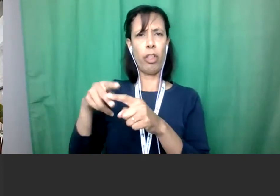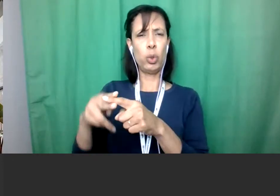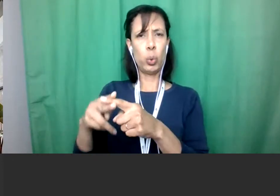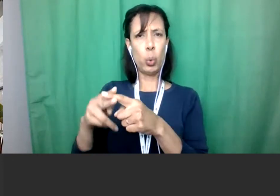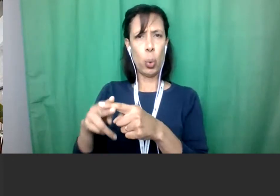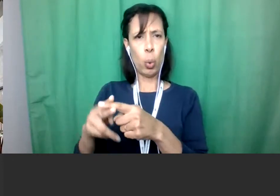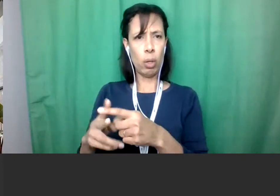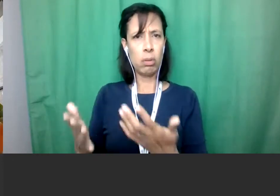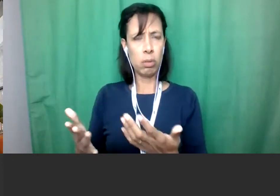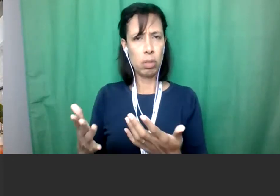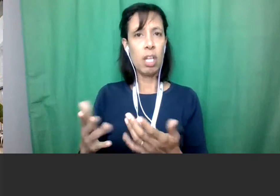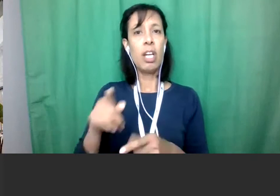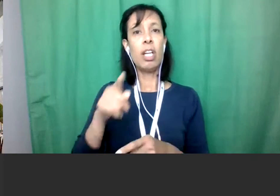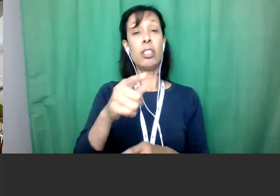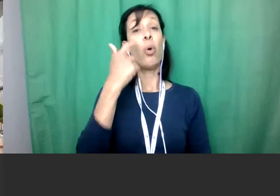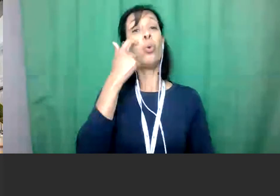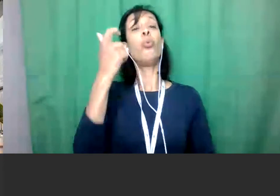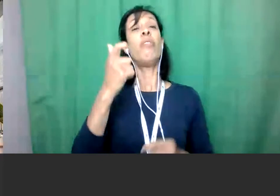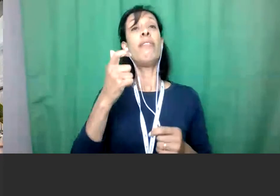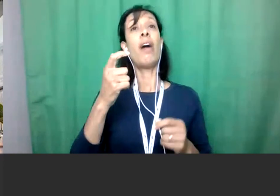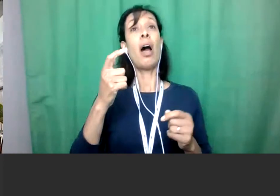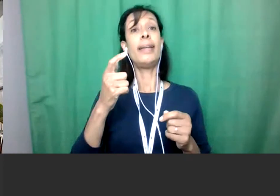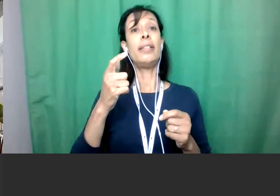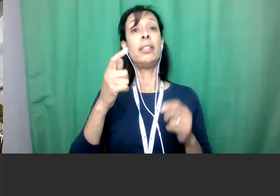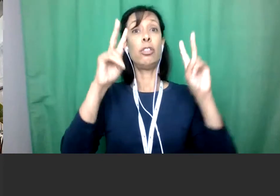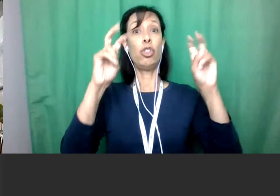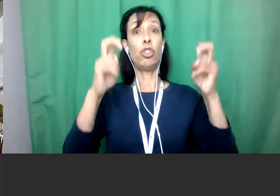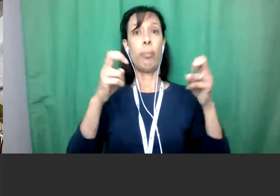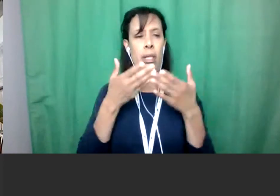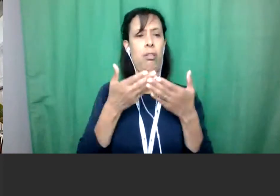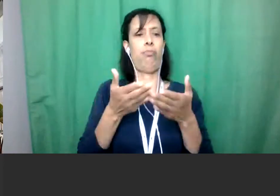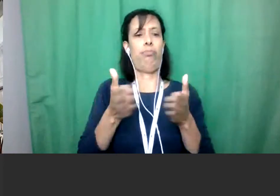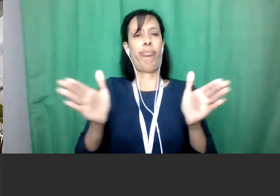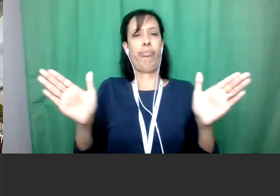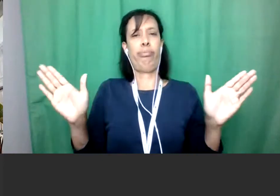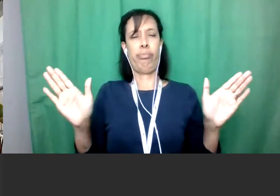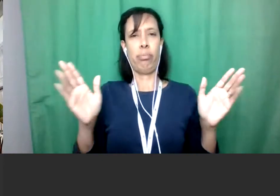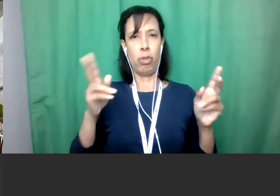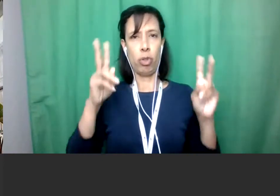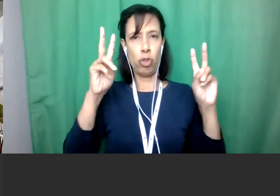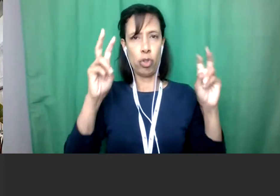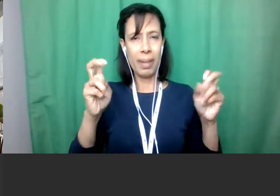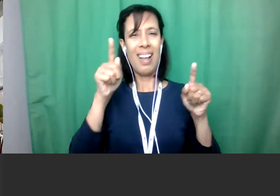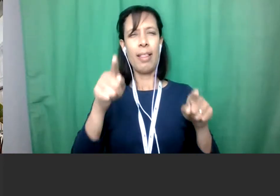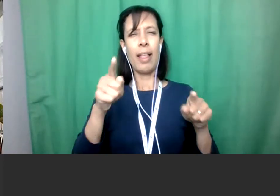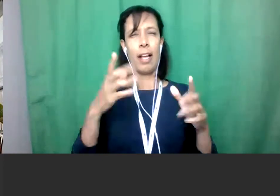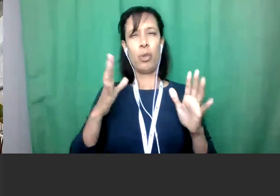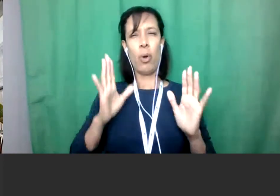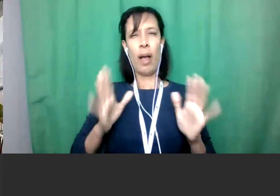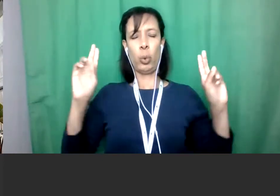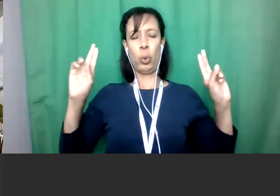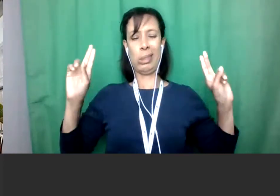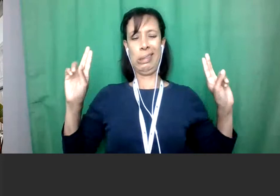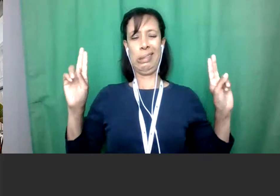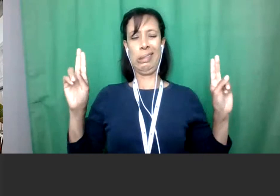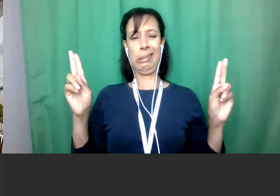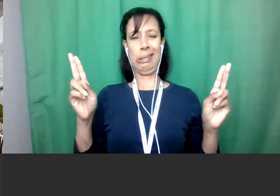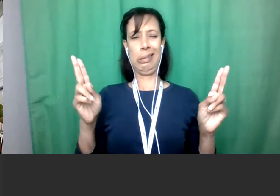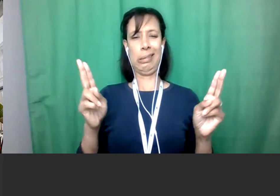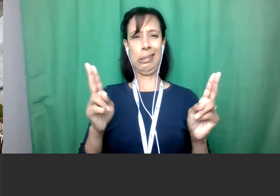broad topic, and then you need to think about how are you going to focus that on something which is manageable for you as a